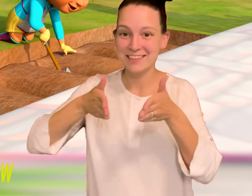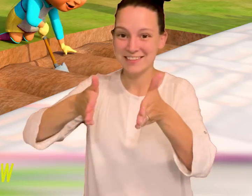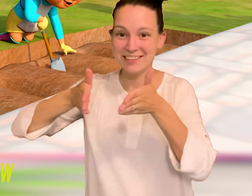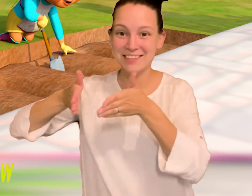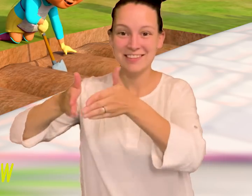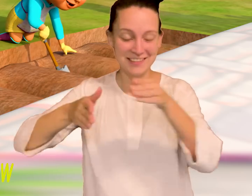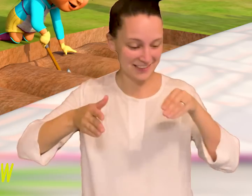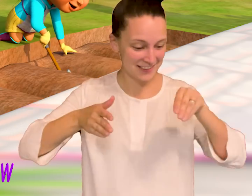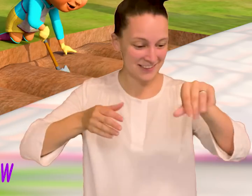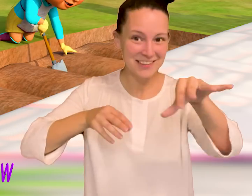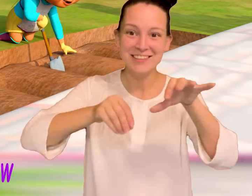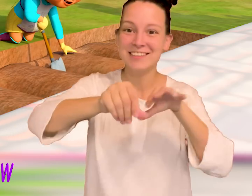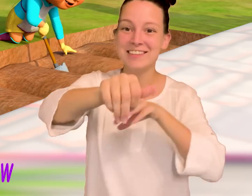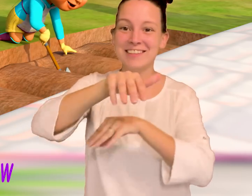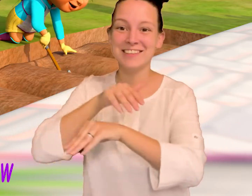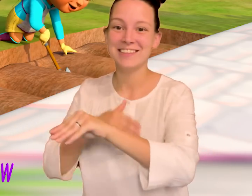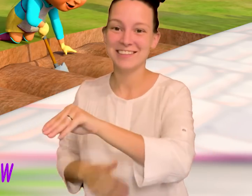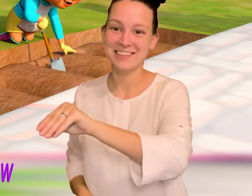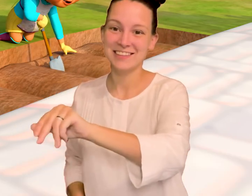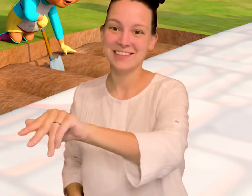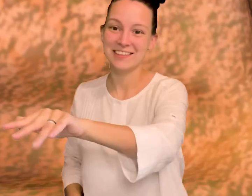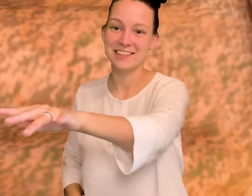planted all in a